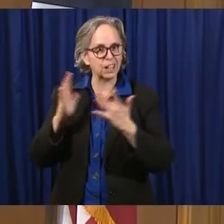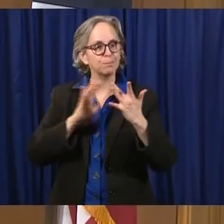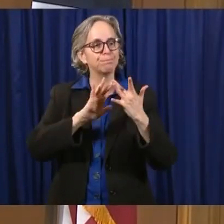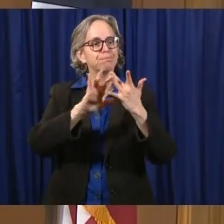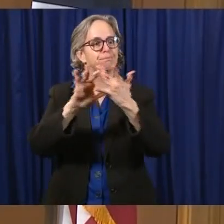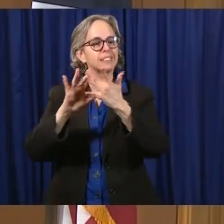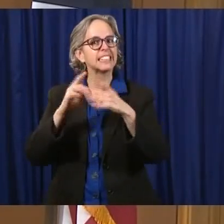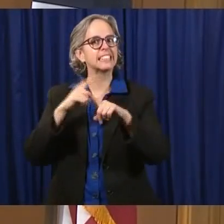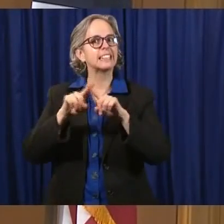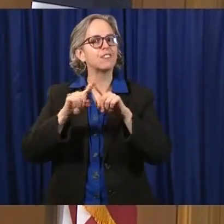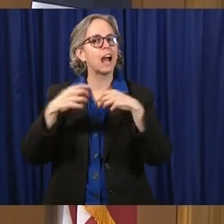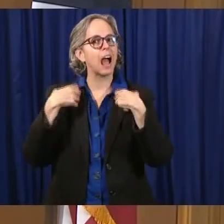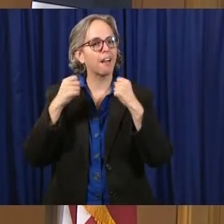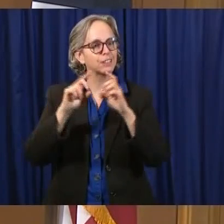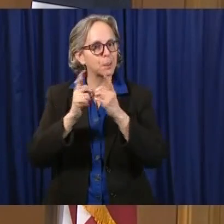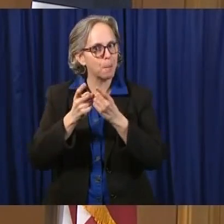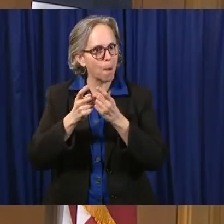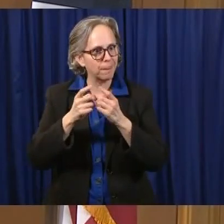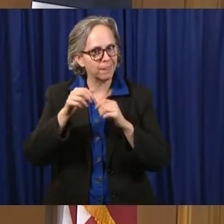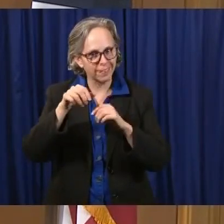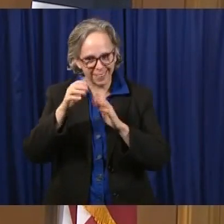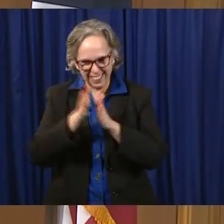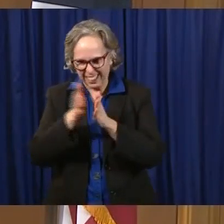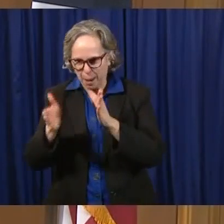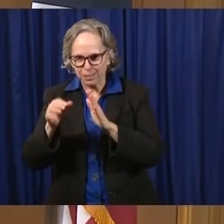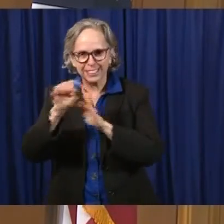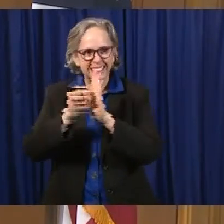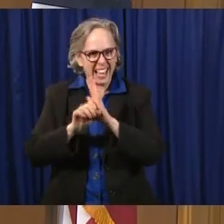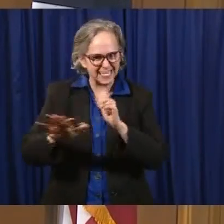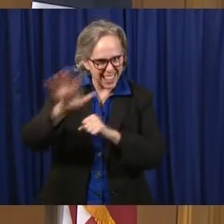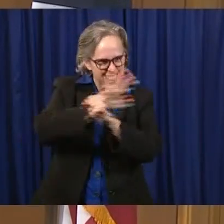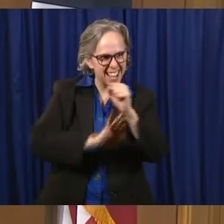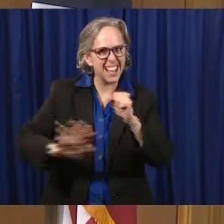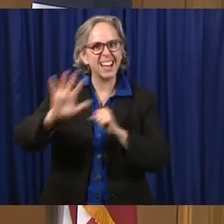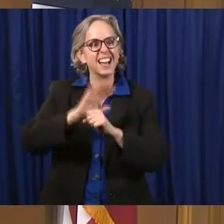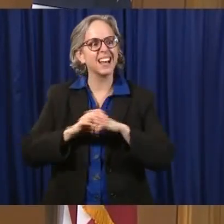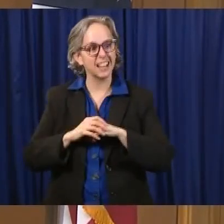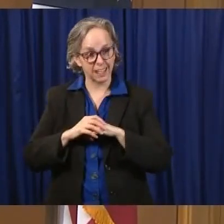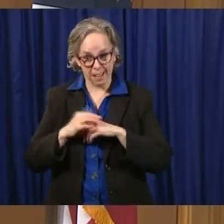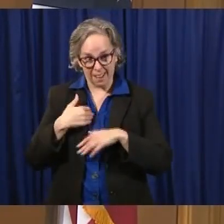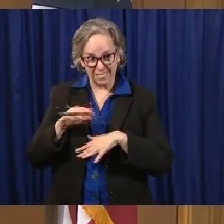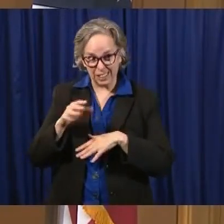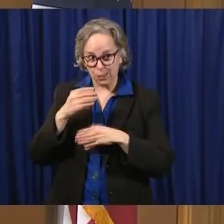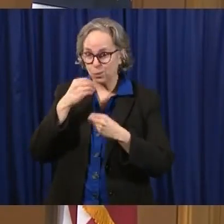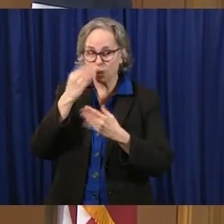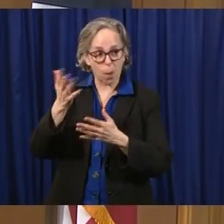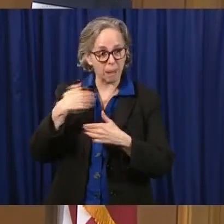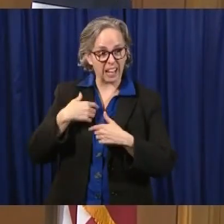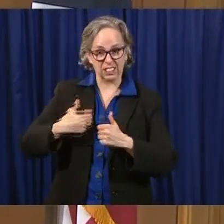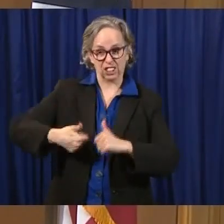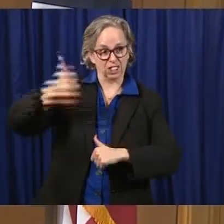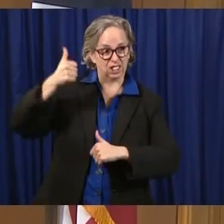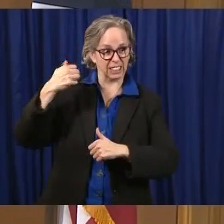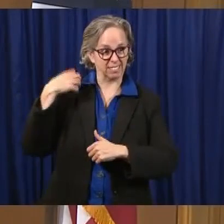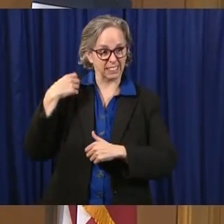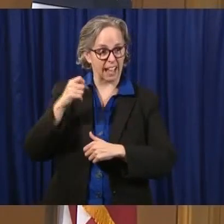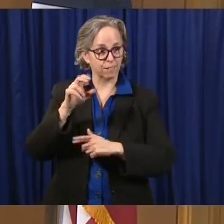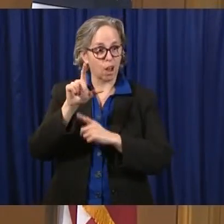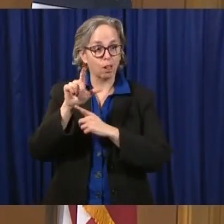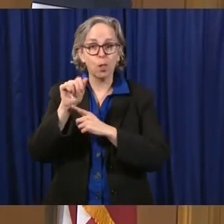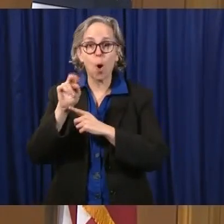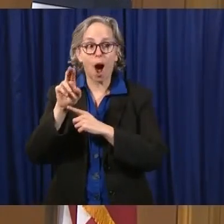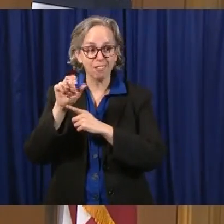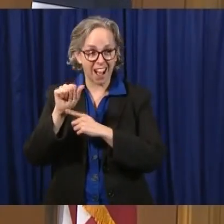those different states. But I told my chief of staff, Laurel Dawson, I said, you know, let's make sure that